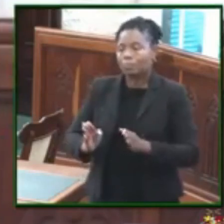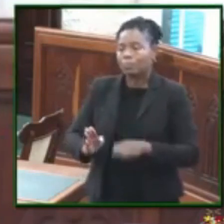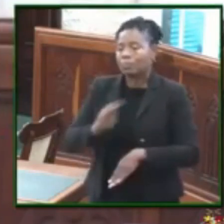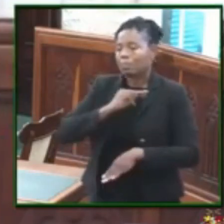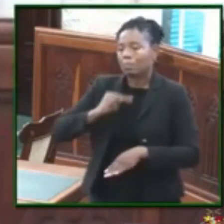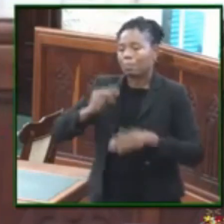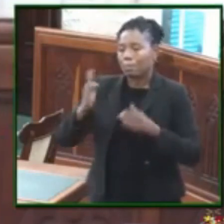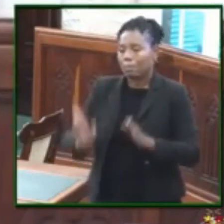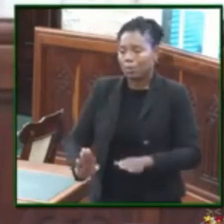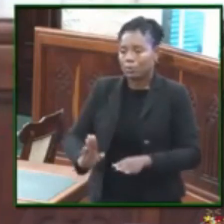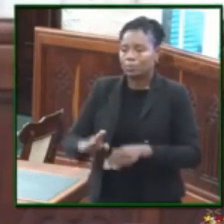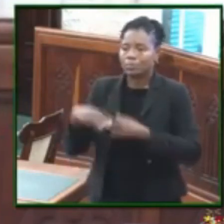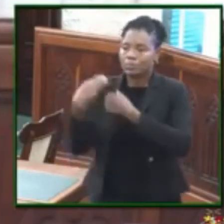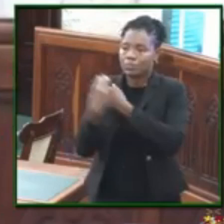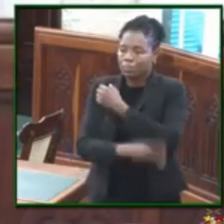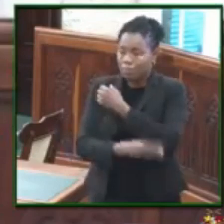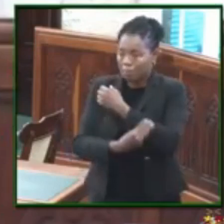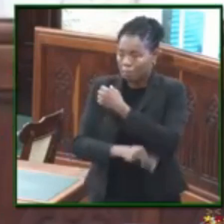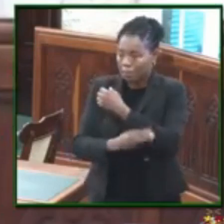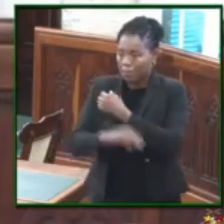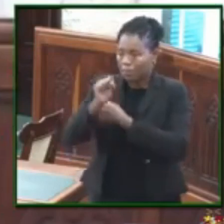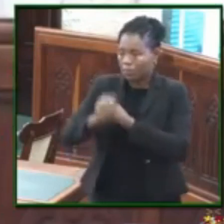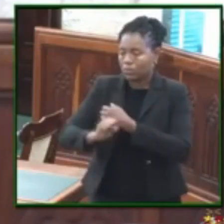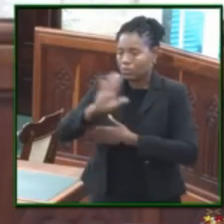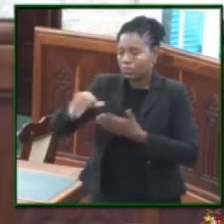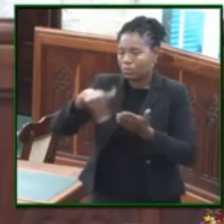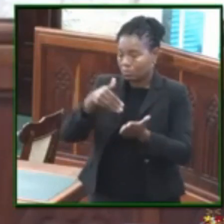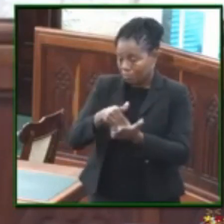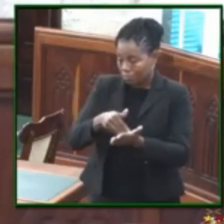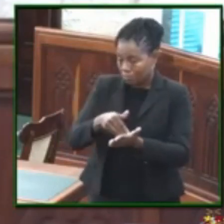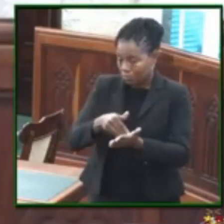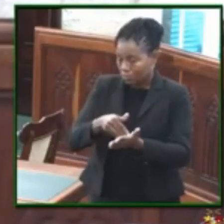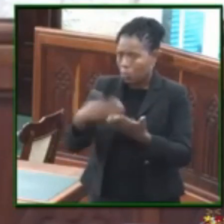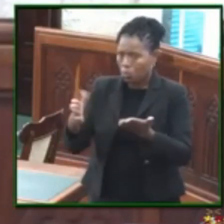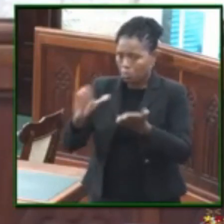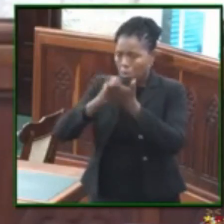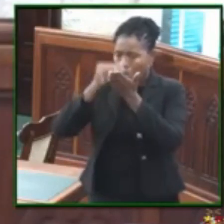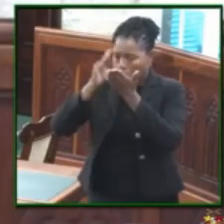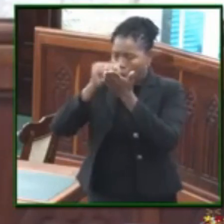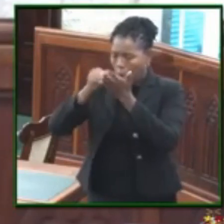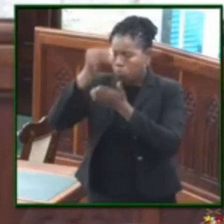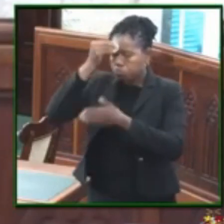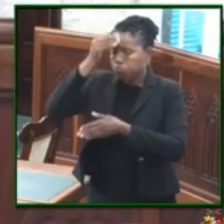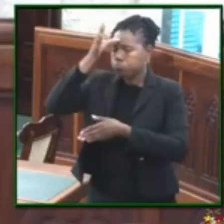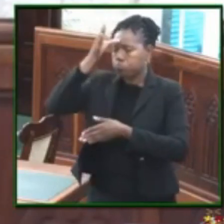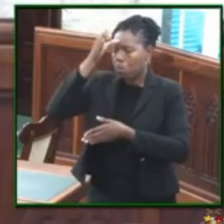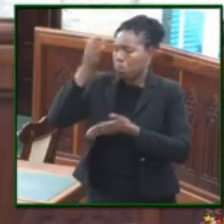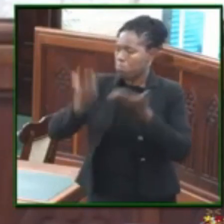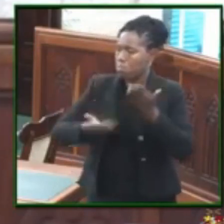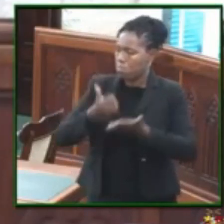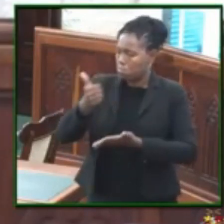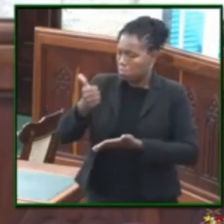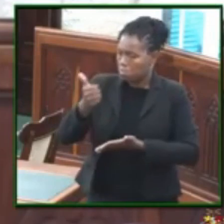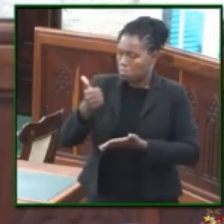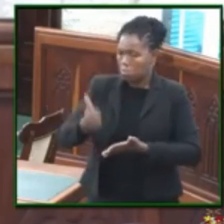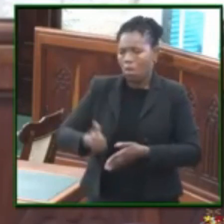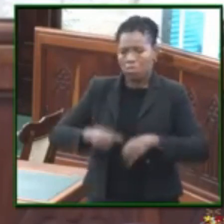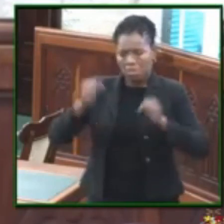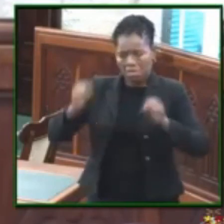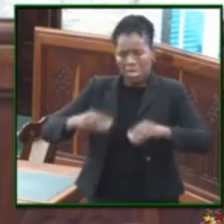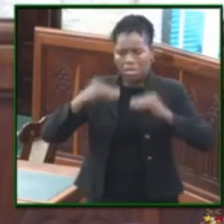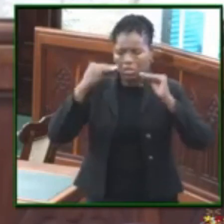South Central, with their academic background, they must have been in a position to teach the rest